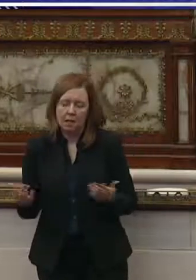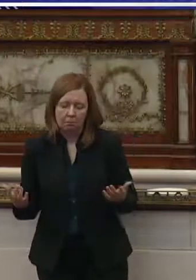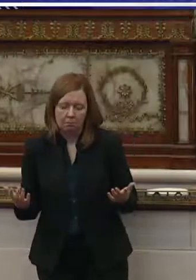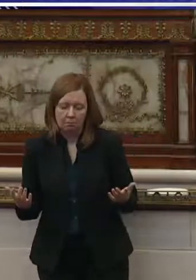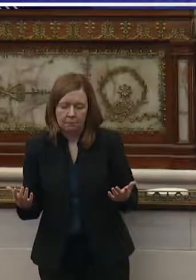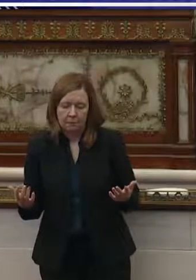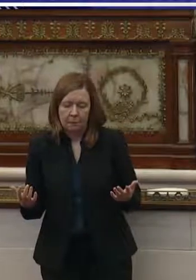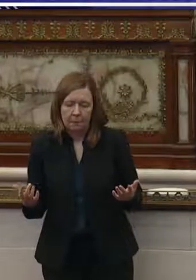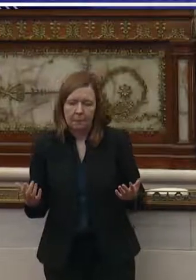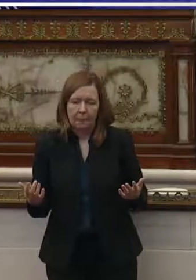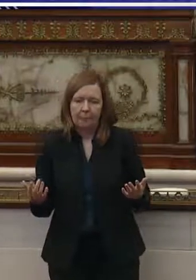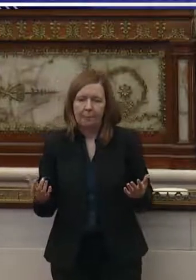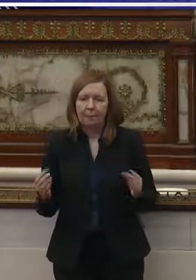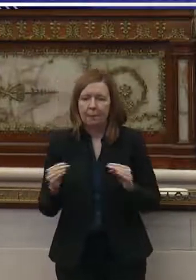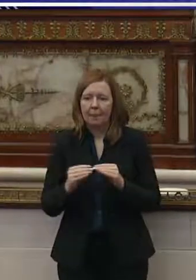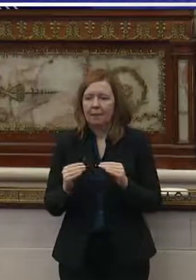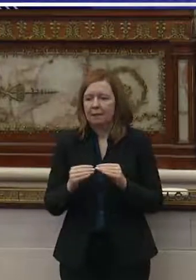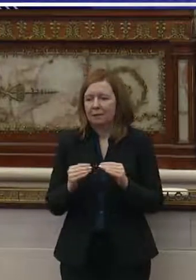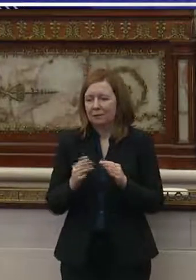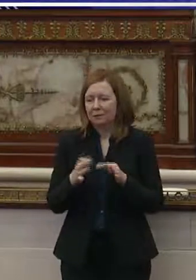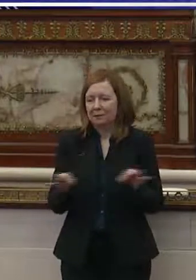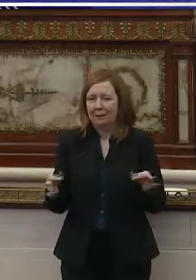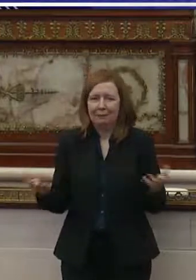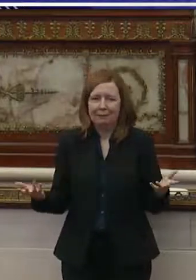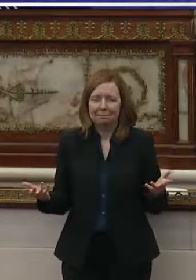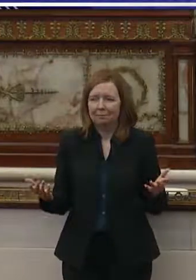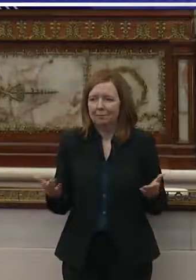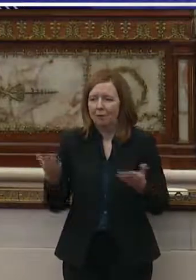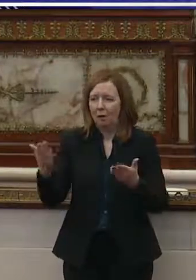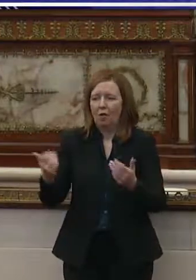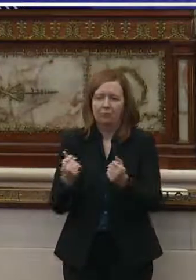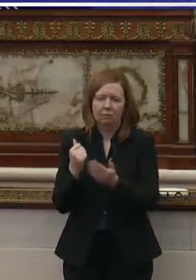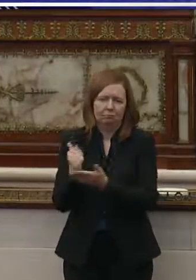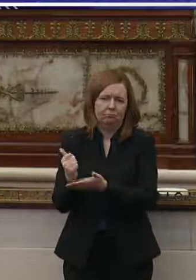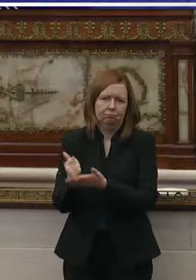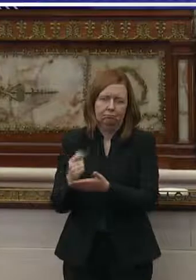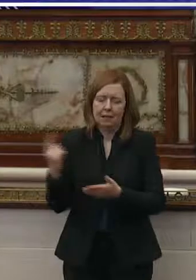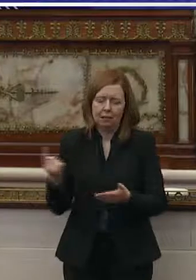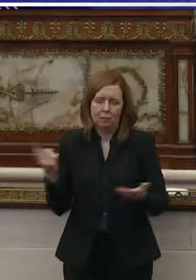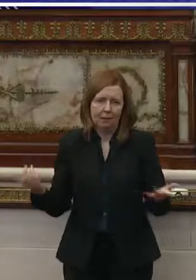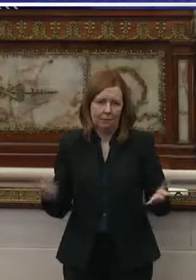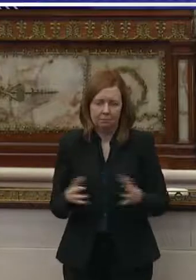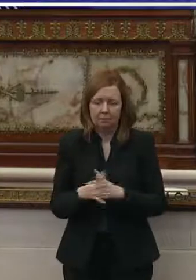it's more of a statement and offering our assistance as always as we move forward. So,